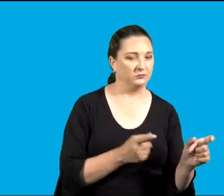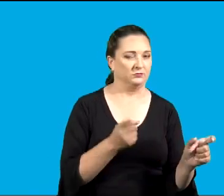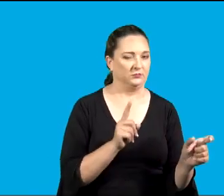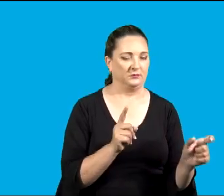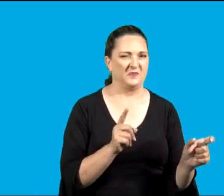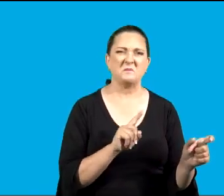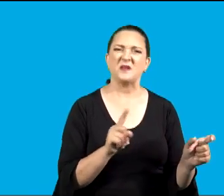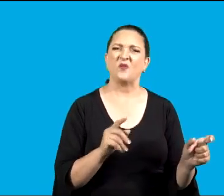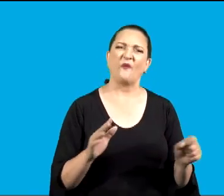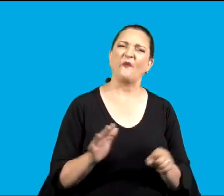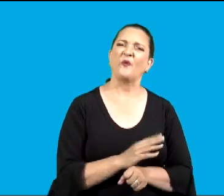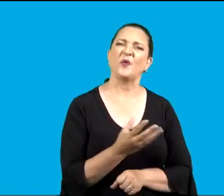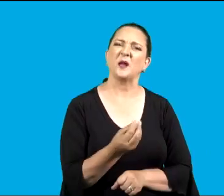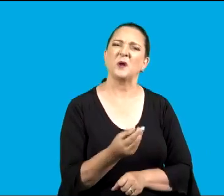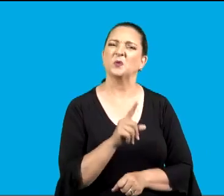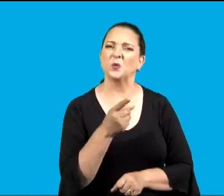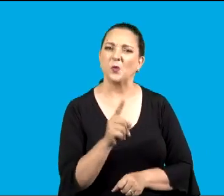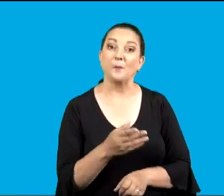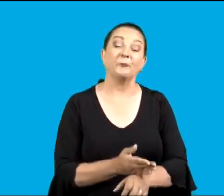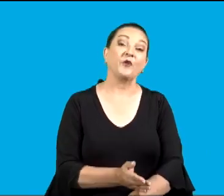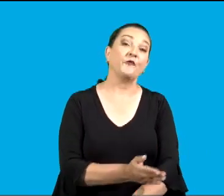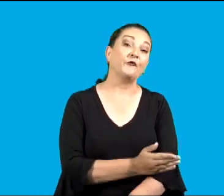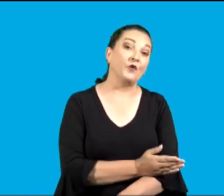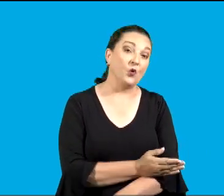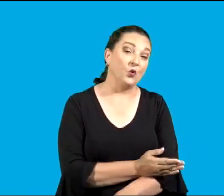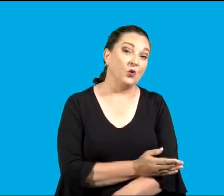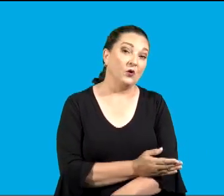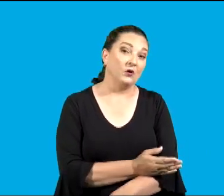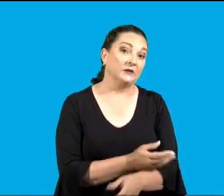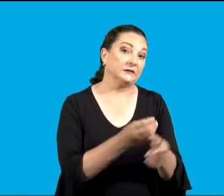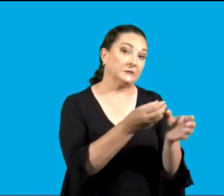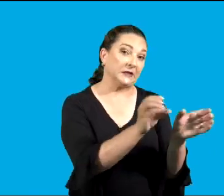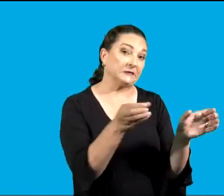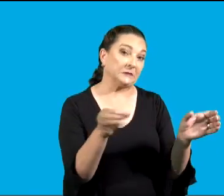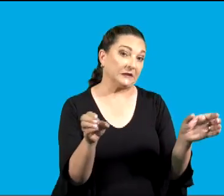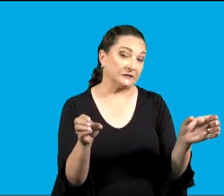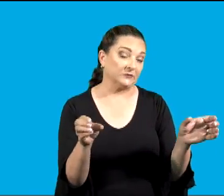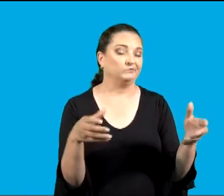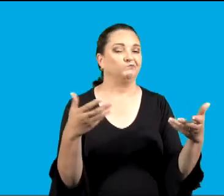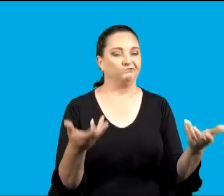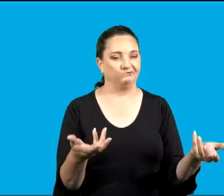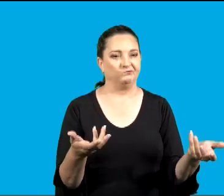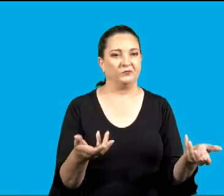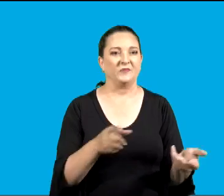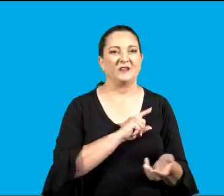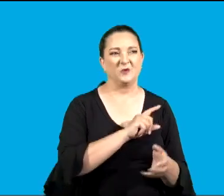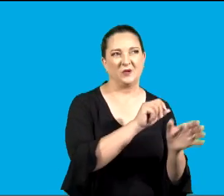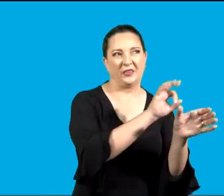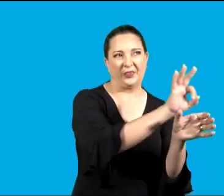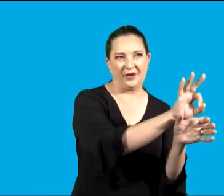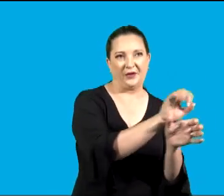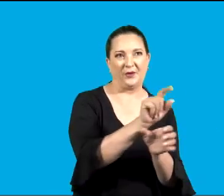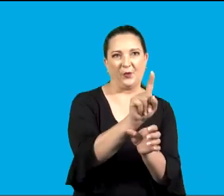amount. So we need to know what was the entire amount before it was split. Here they say it in the